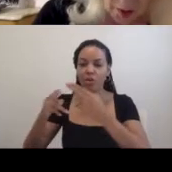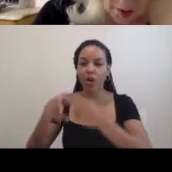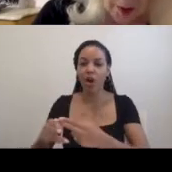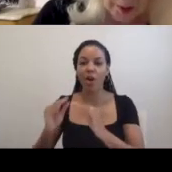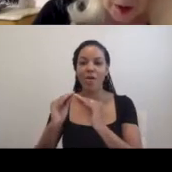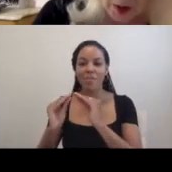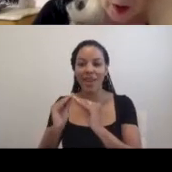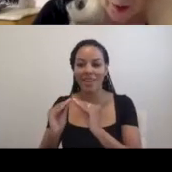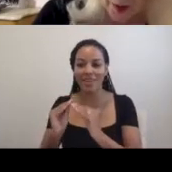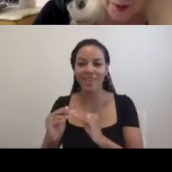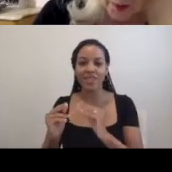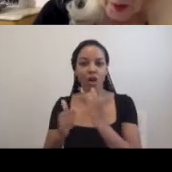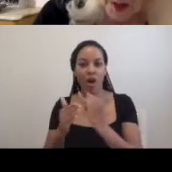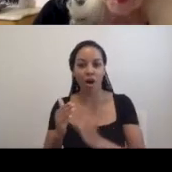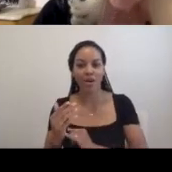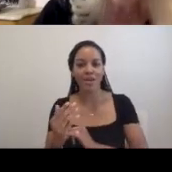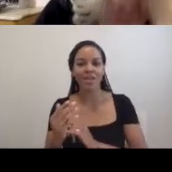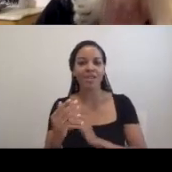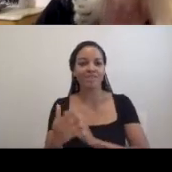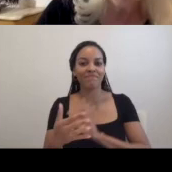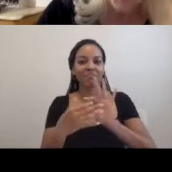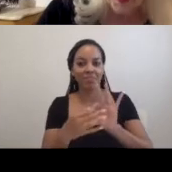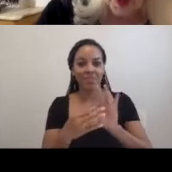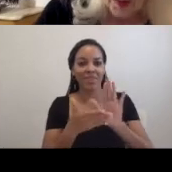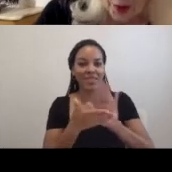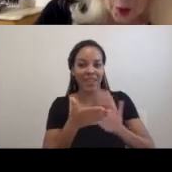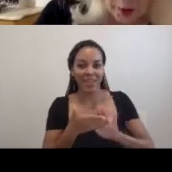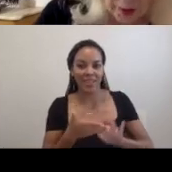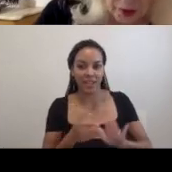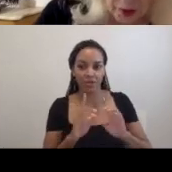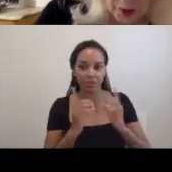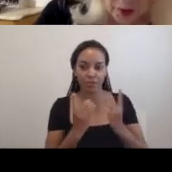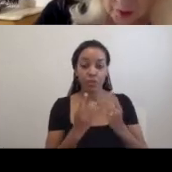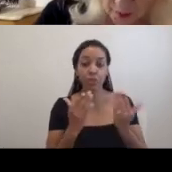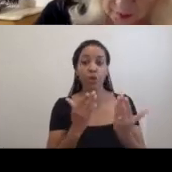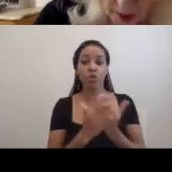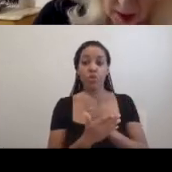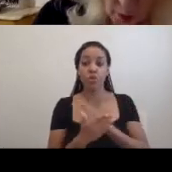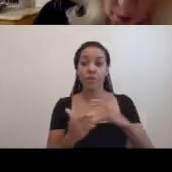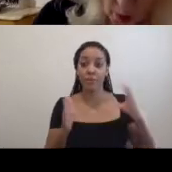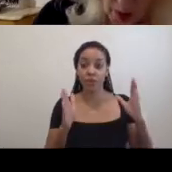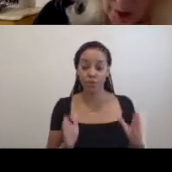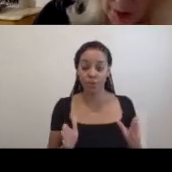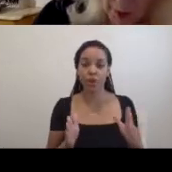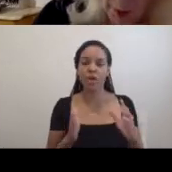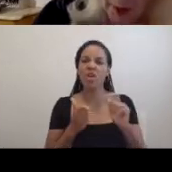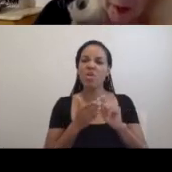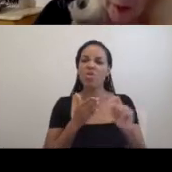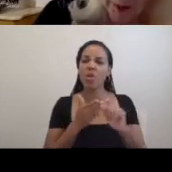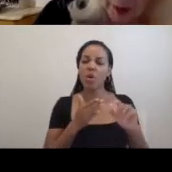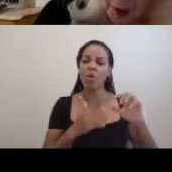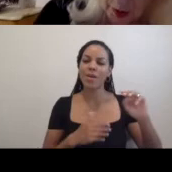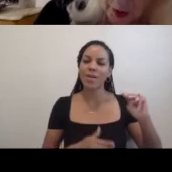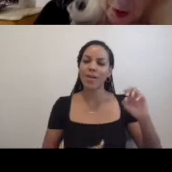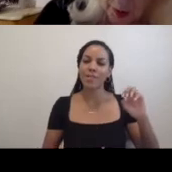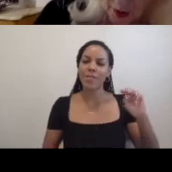Art meets the Department of Sanitation. The new commissioner wrote a memorandum